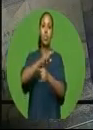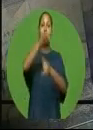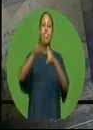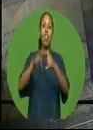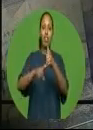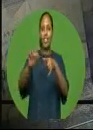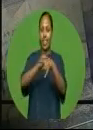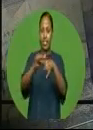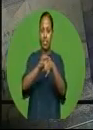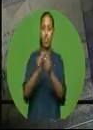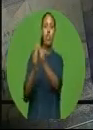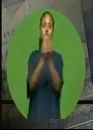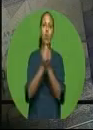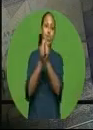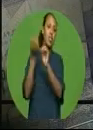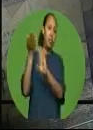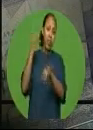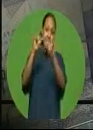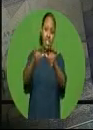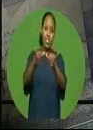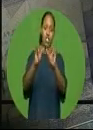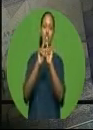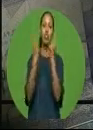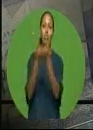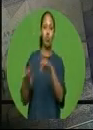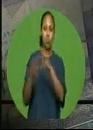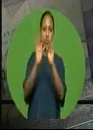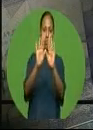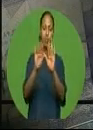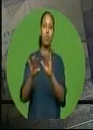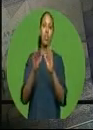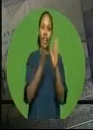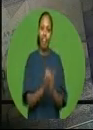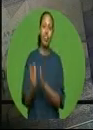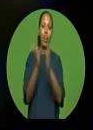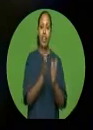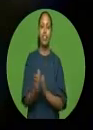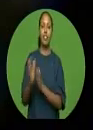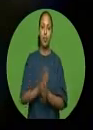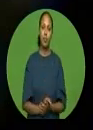last exercise with your previous group. Get ready.